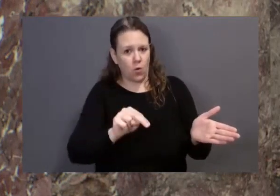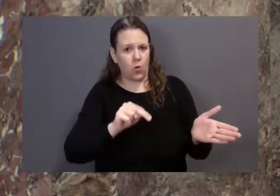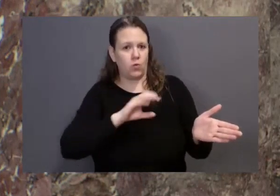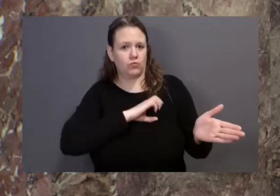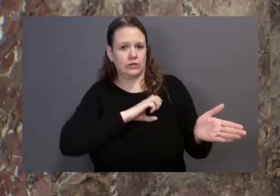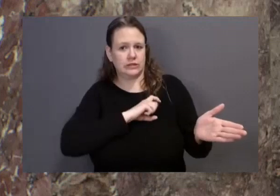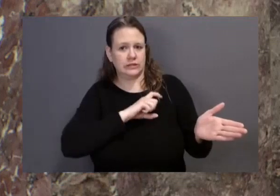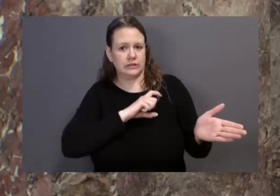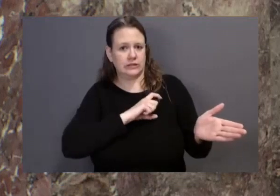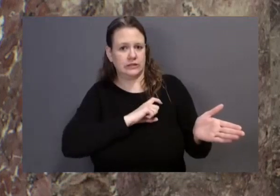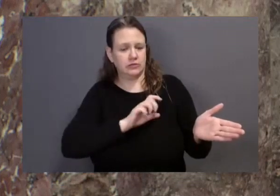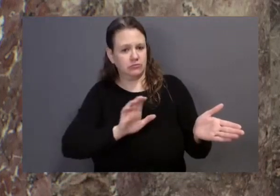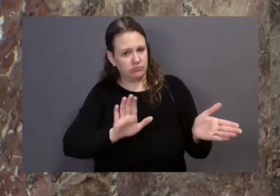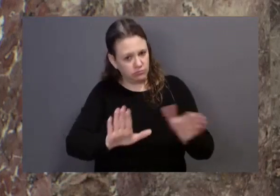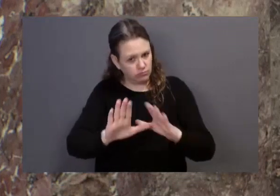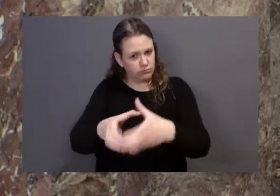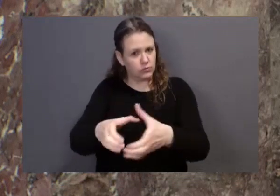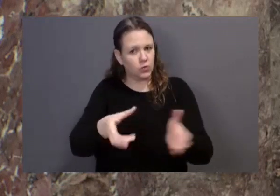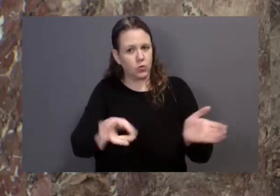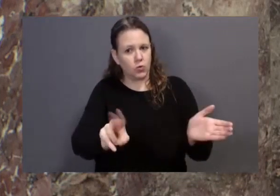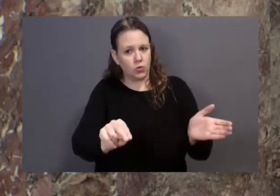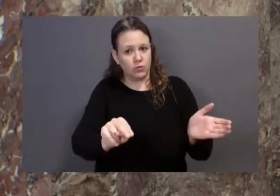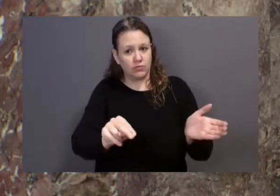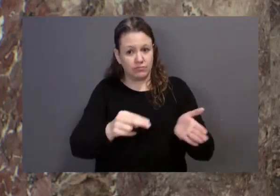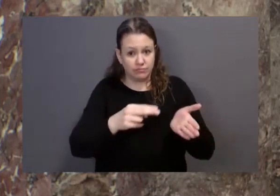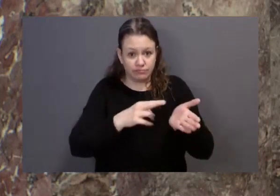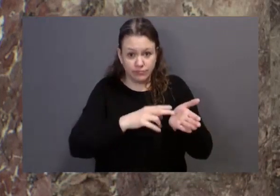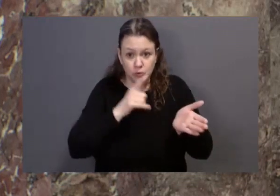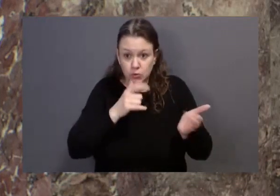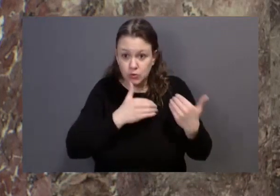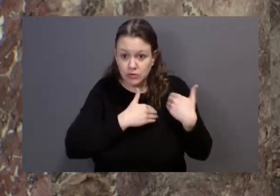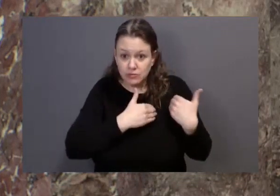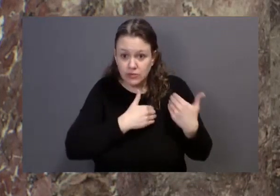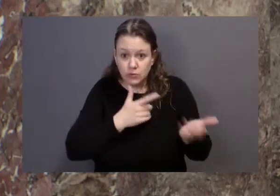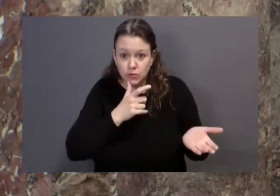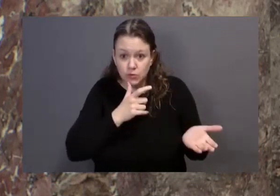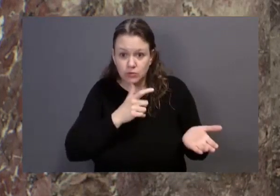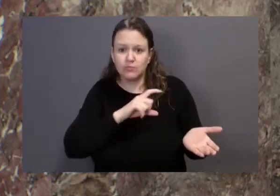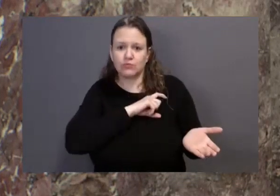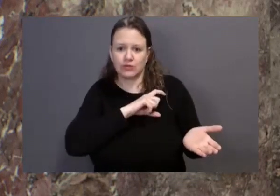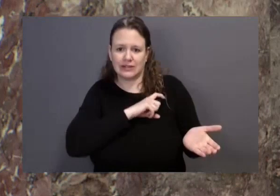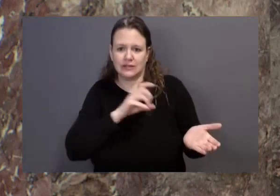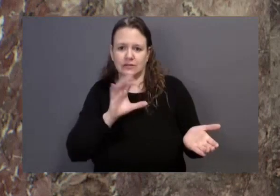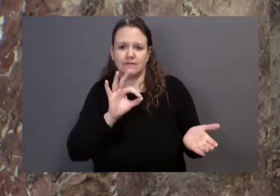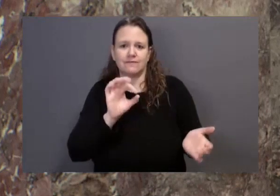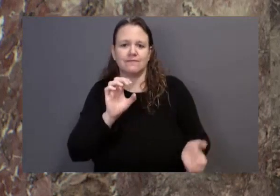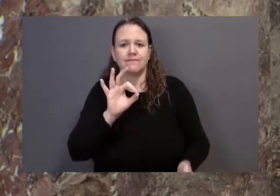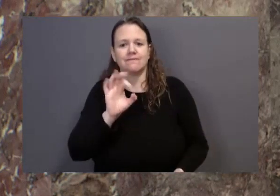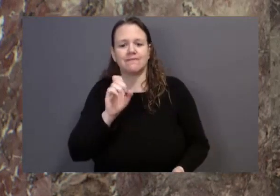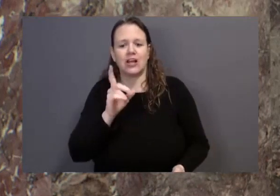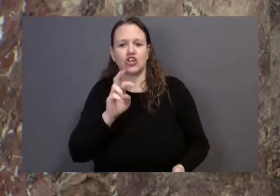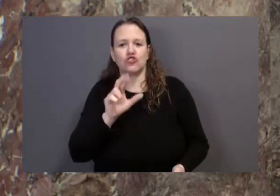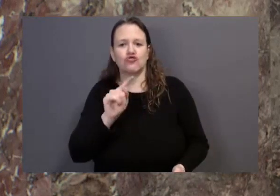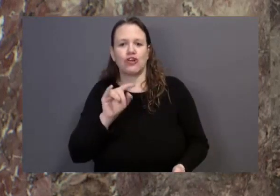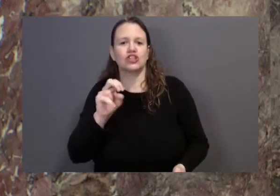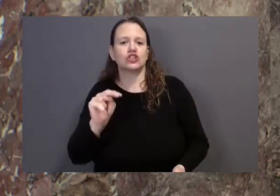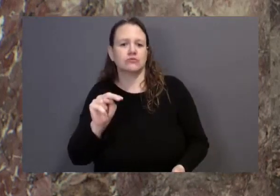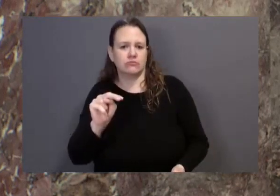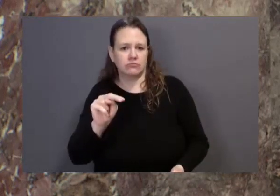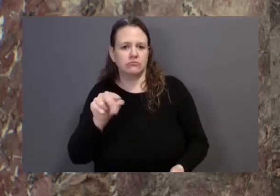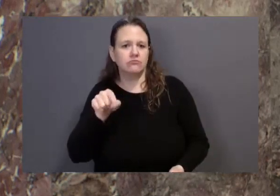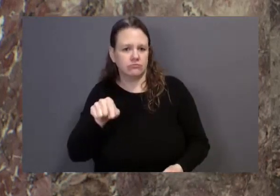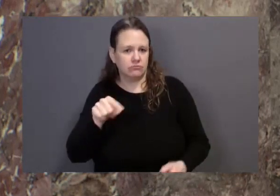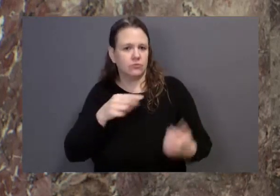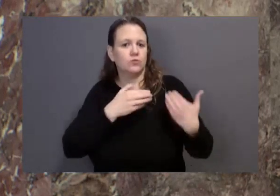Police Federation with the RCMP management, and it is about ensuring that the law of British Columbia